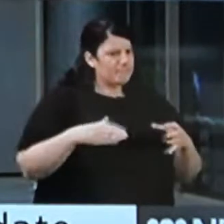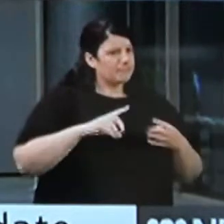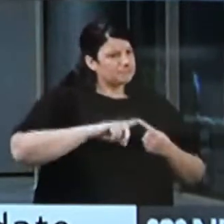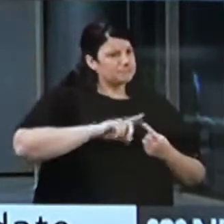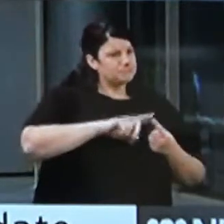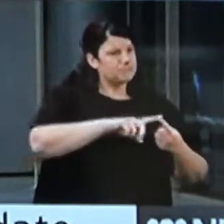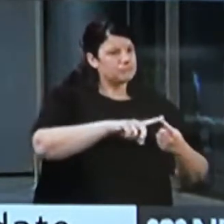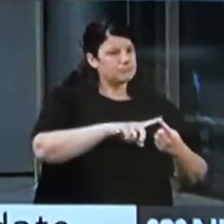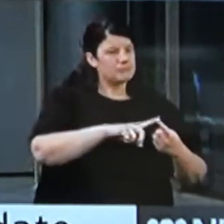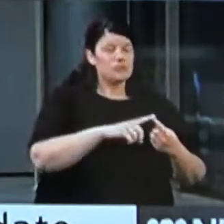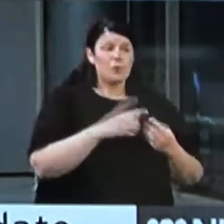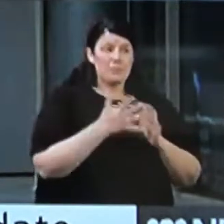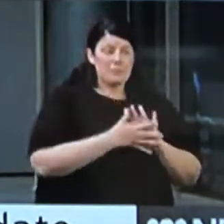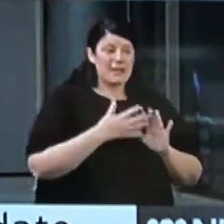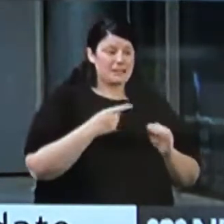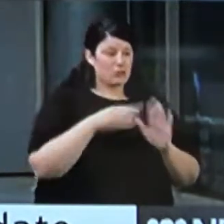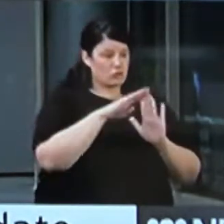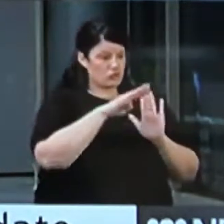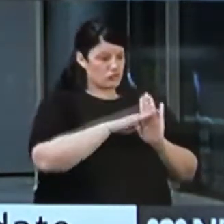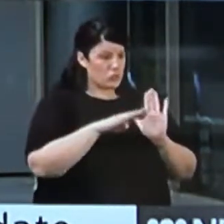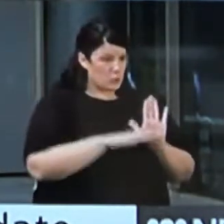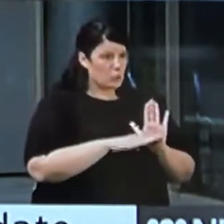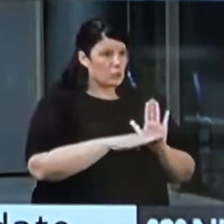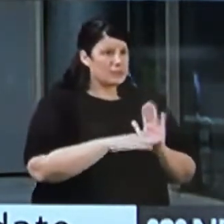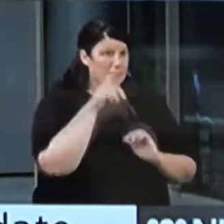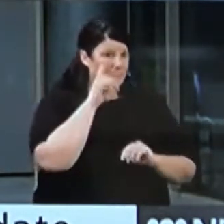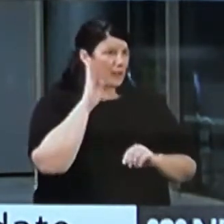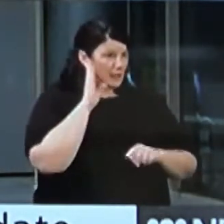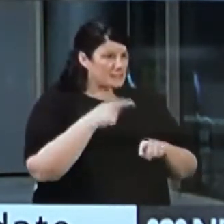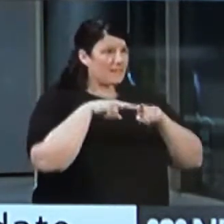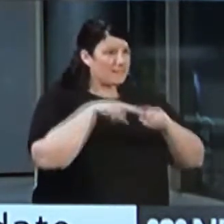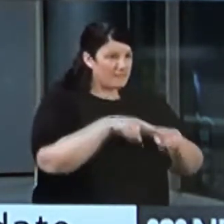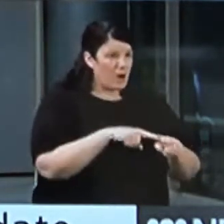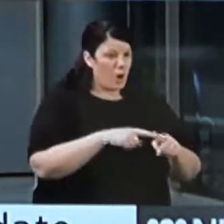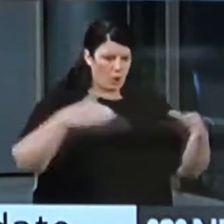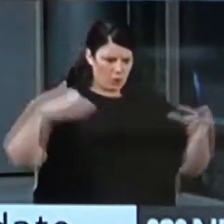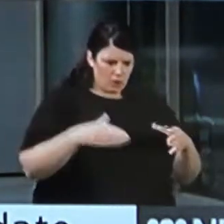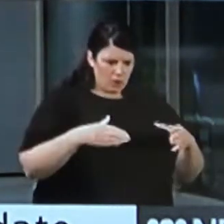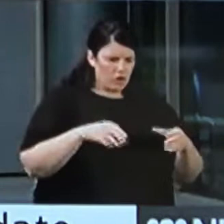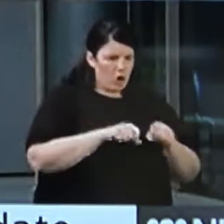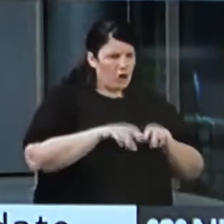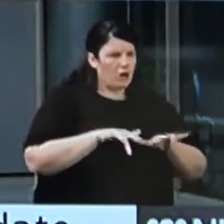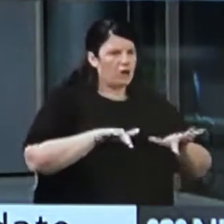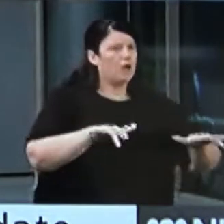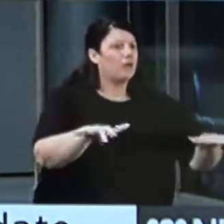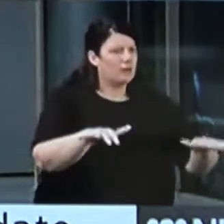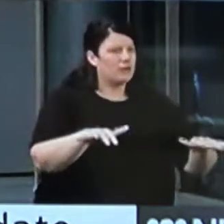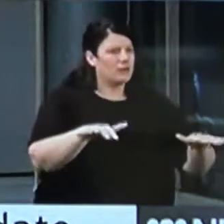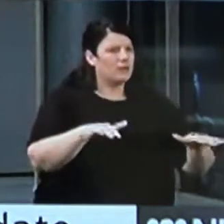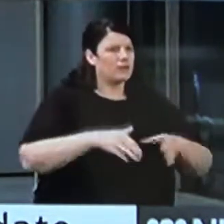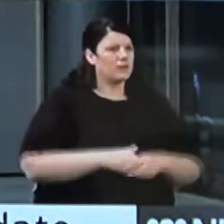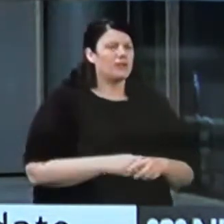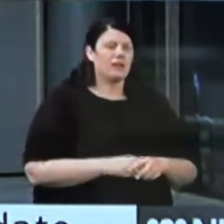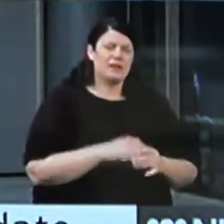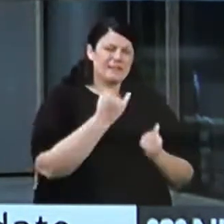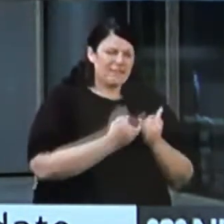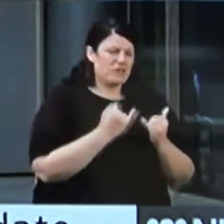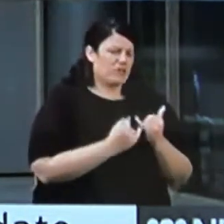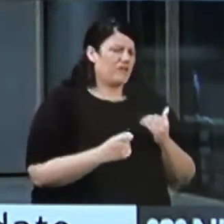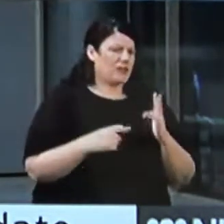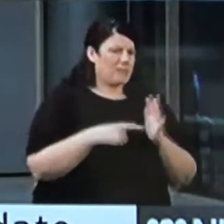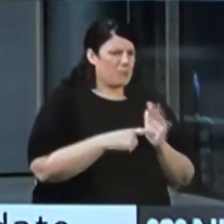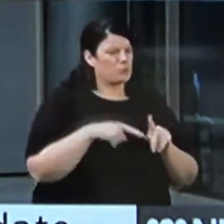that we're having some level of success in reducing the spread, but we have to maintain our vigilance. We are at a very